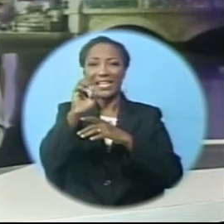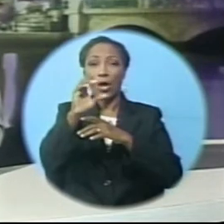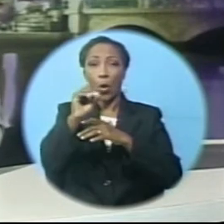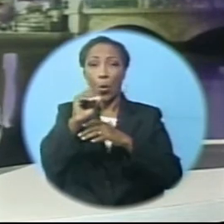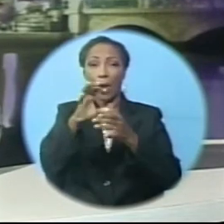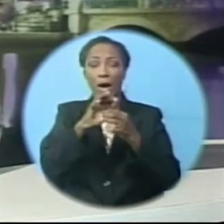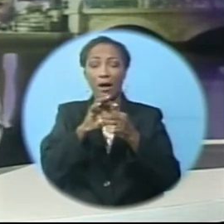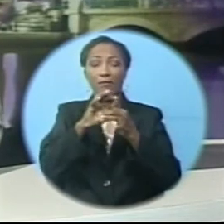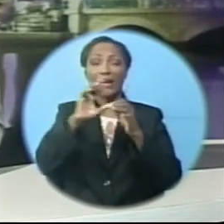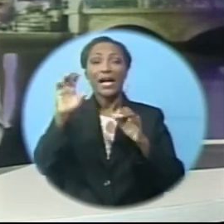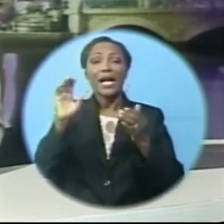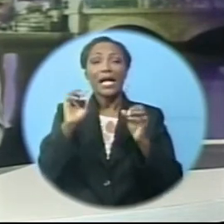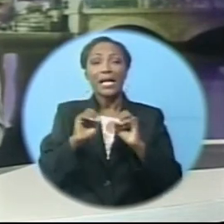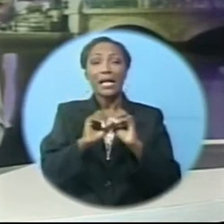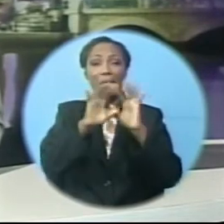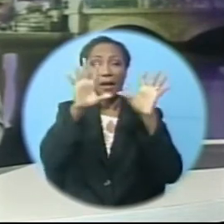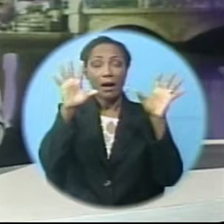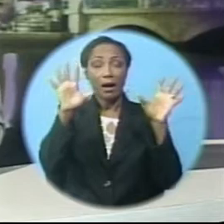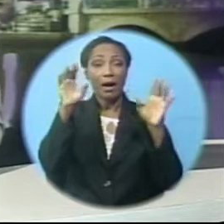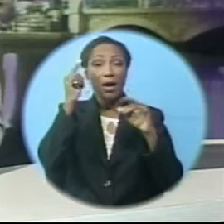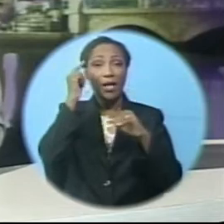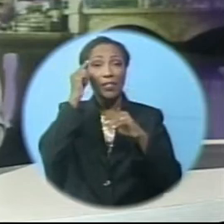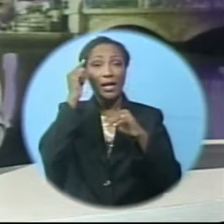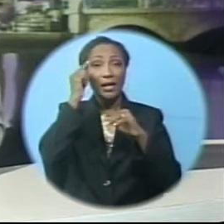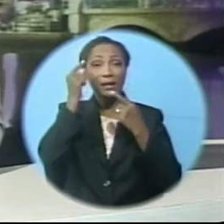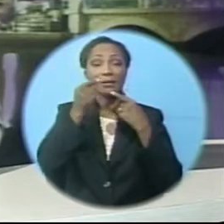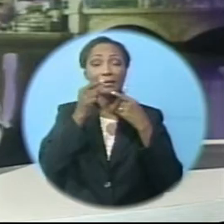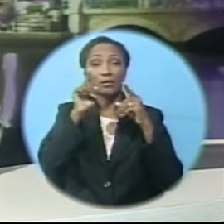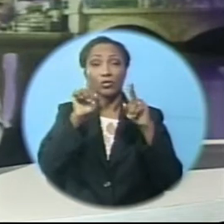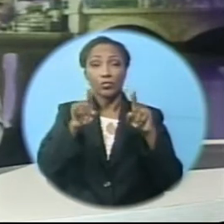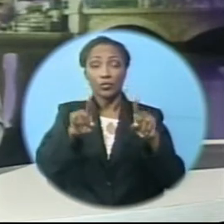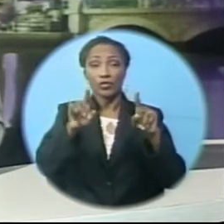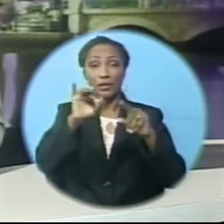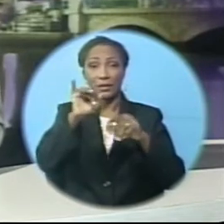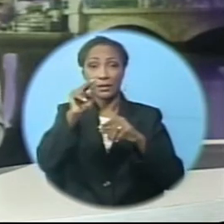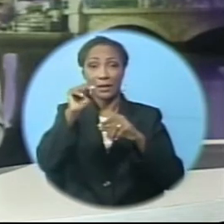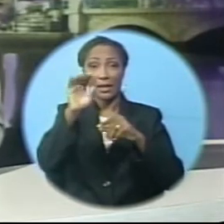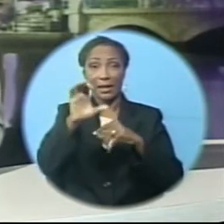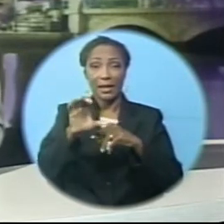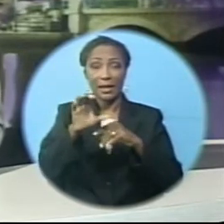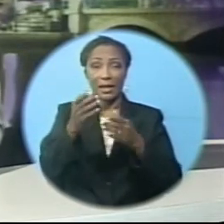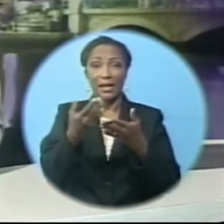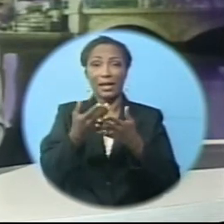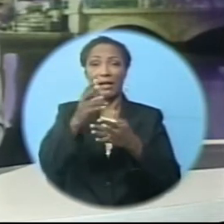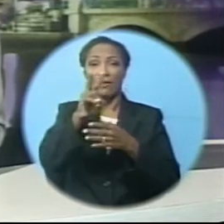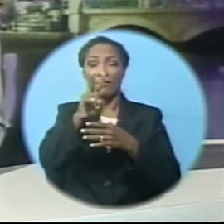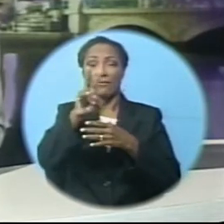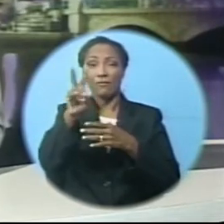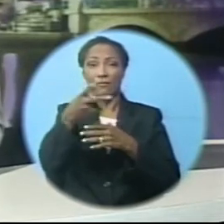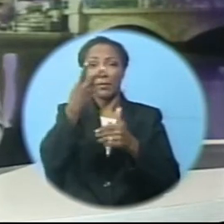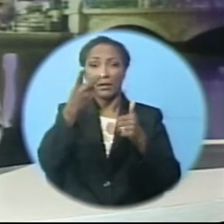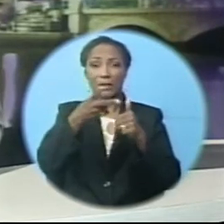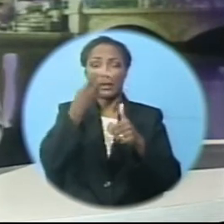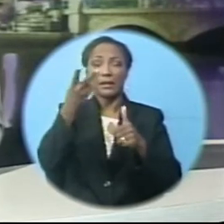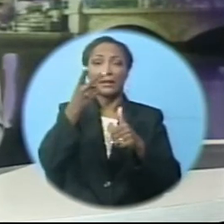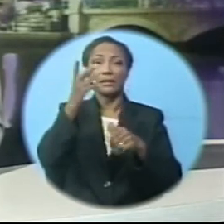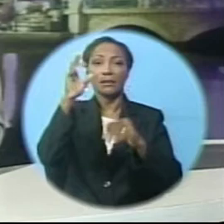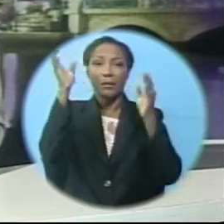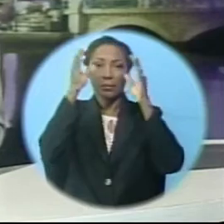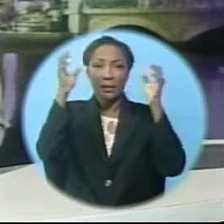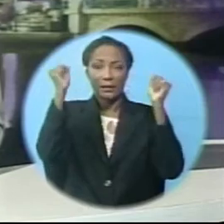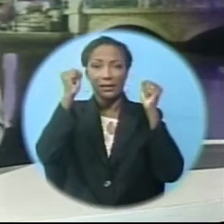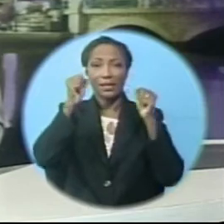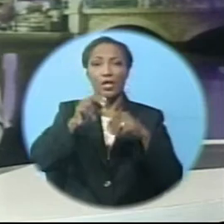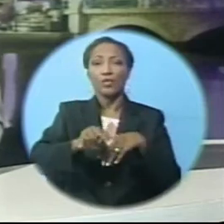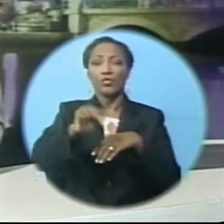is currently the Vice President of the Athletics Association of Barbados and also the Vice President of the North America, Central America and